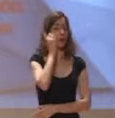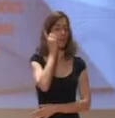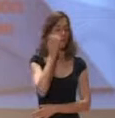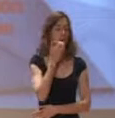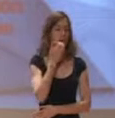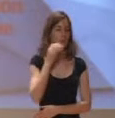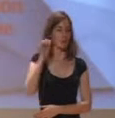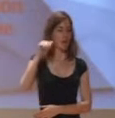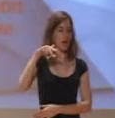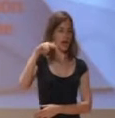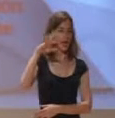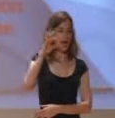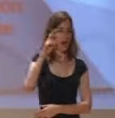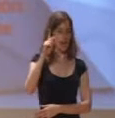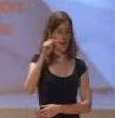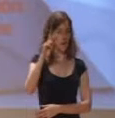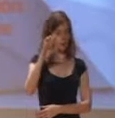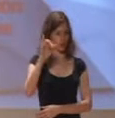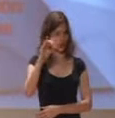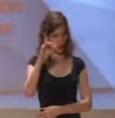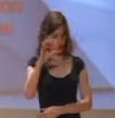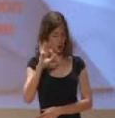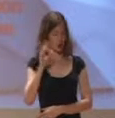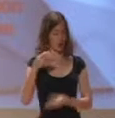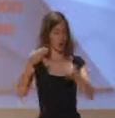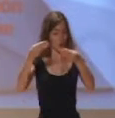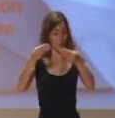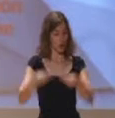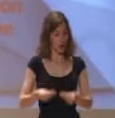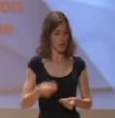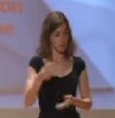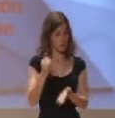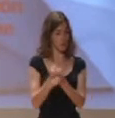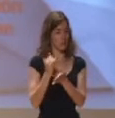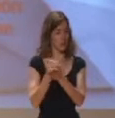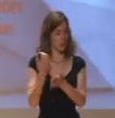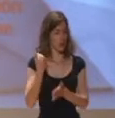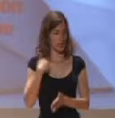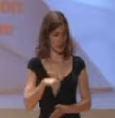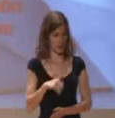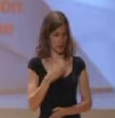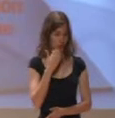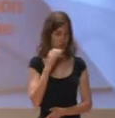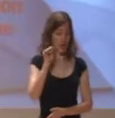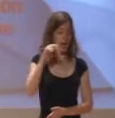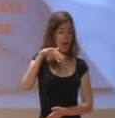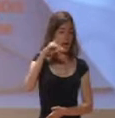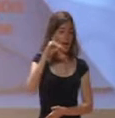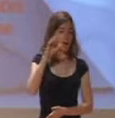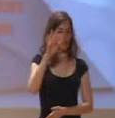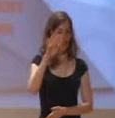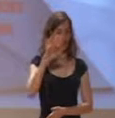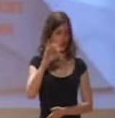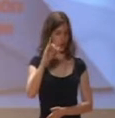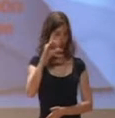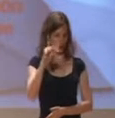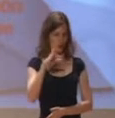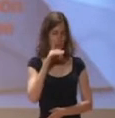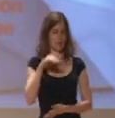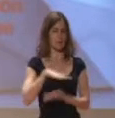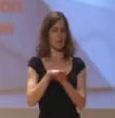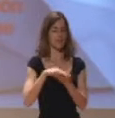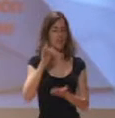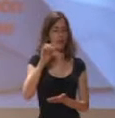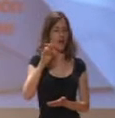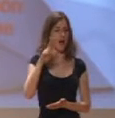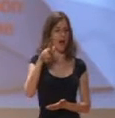made tests with other phones, mobile phones, apart from your